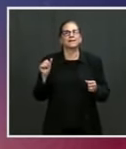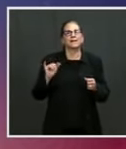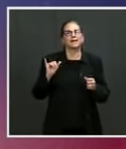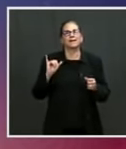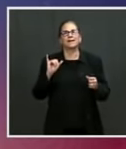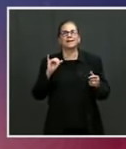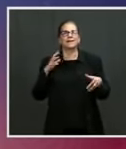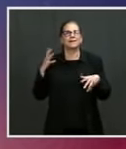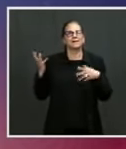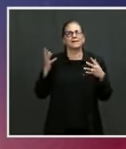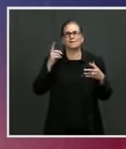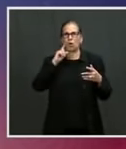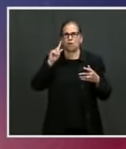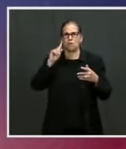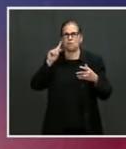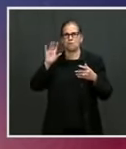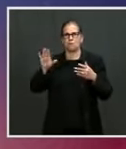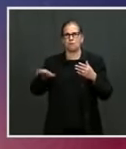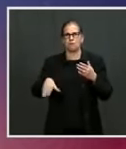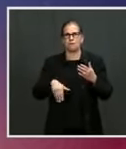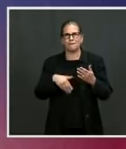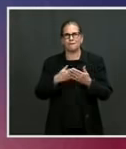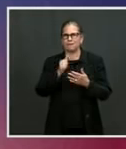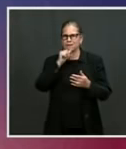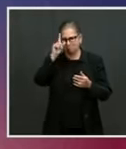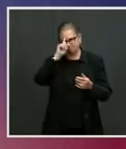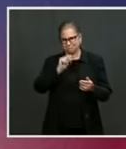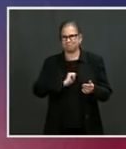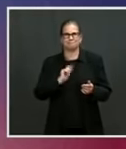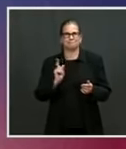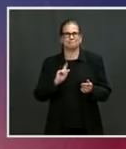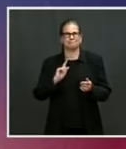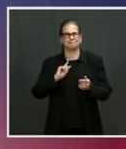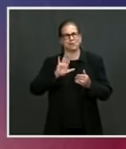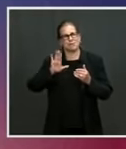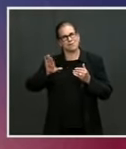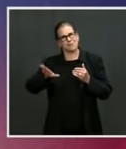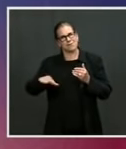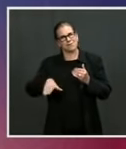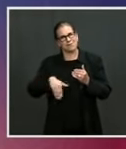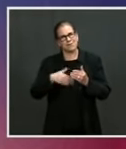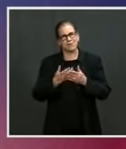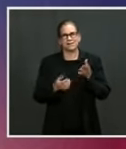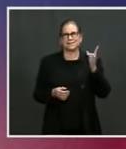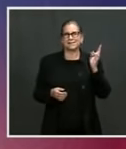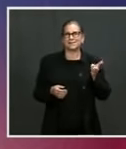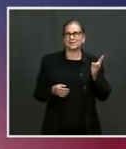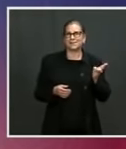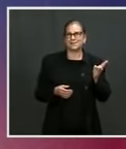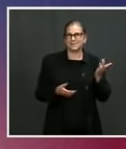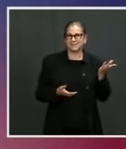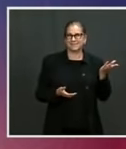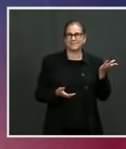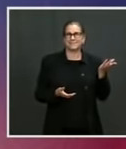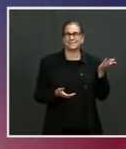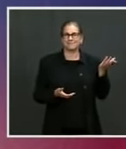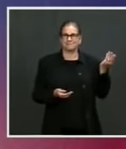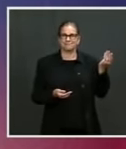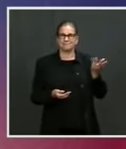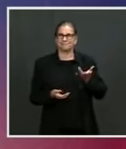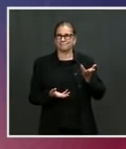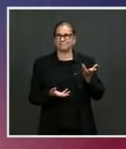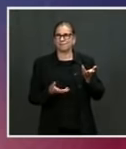For in remembrance lies not just our history, but our hope. Not just our solemn remembrance, but our renewed